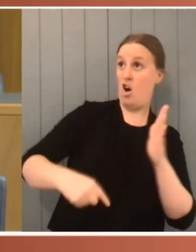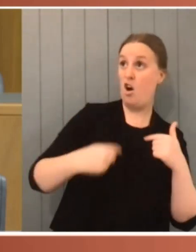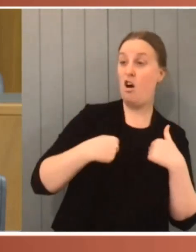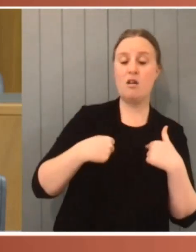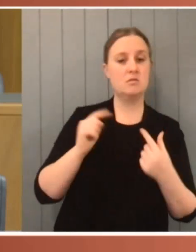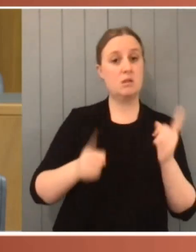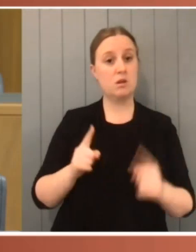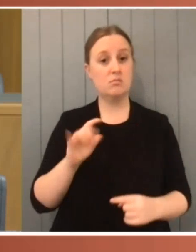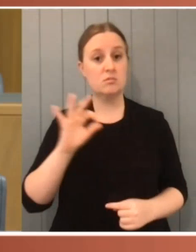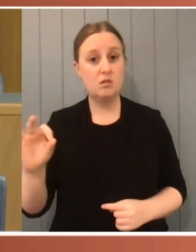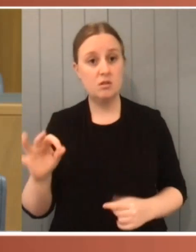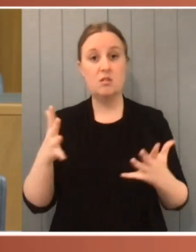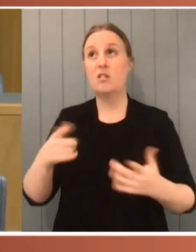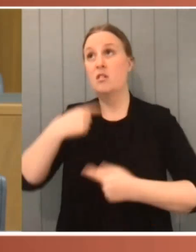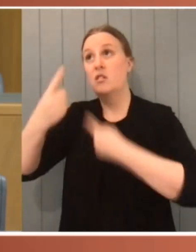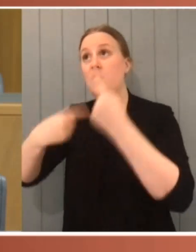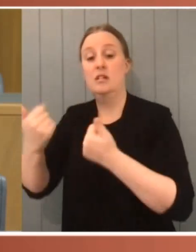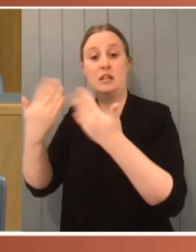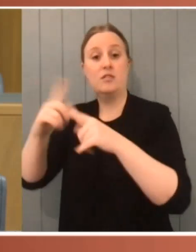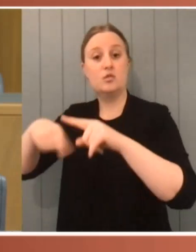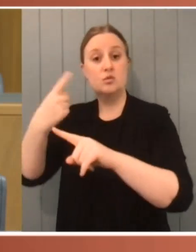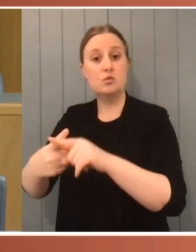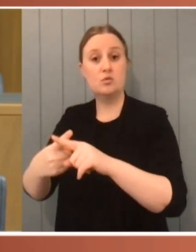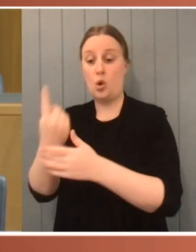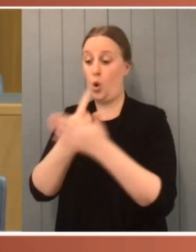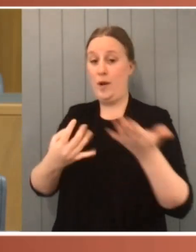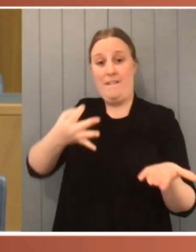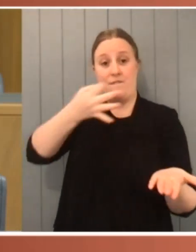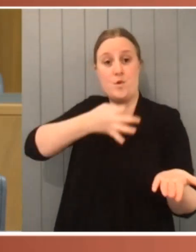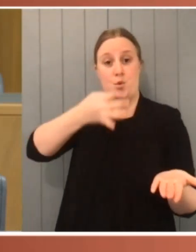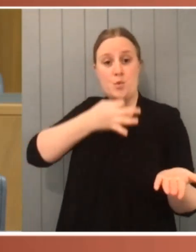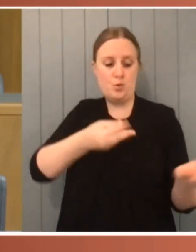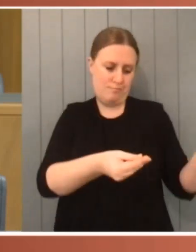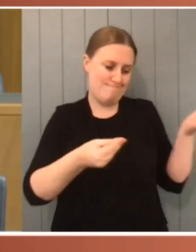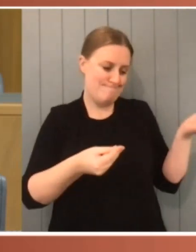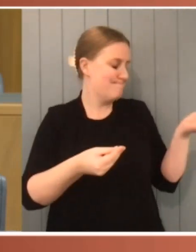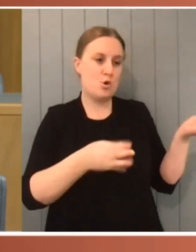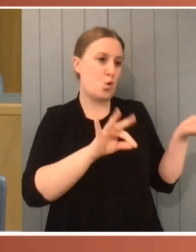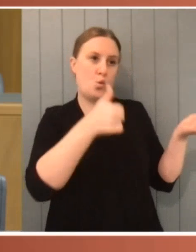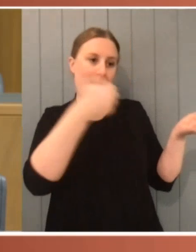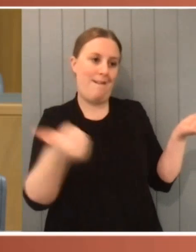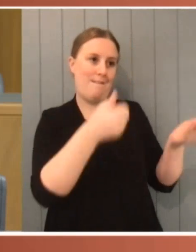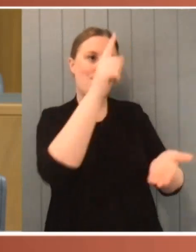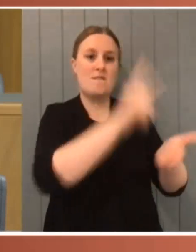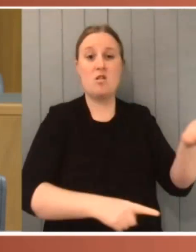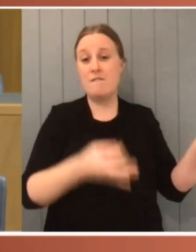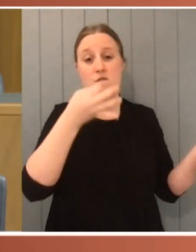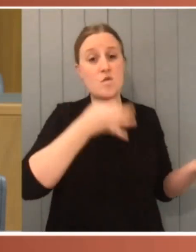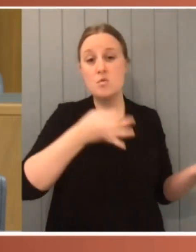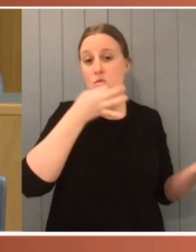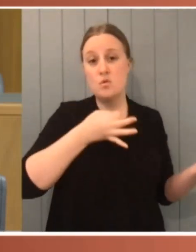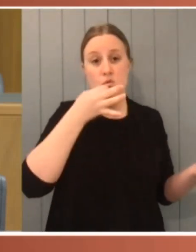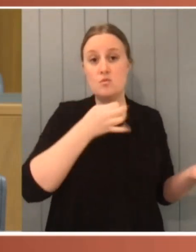small number are judged to have provided an inadequate reason, and only a minuscule proportion of them